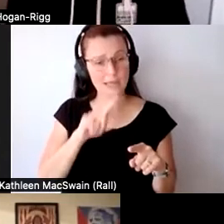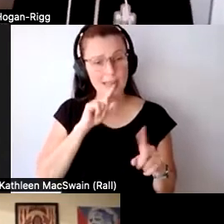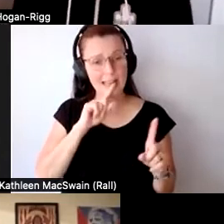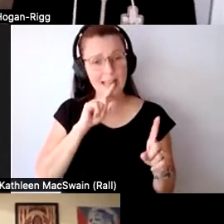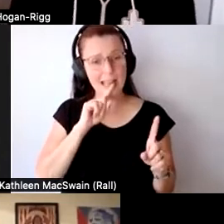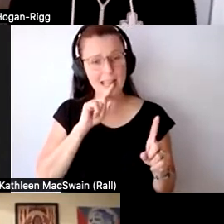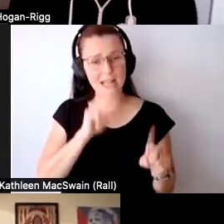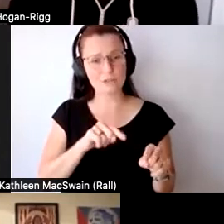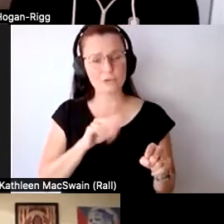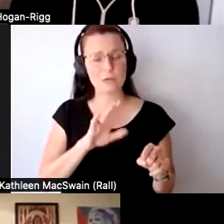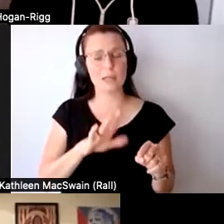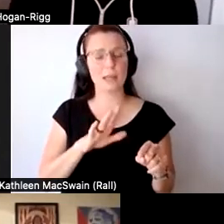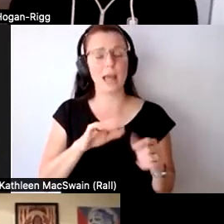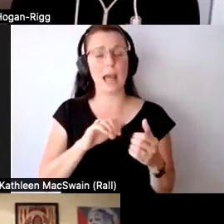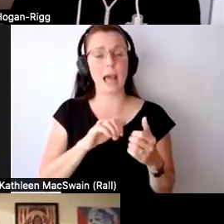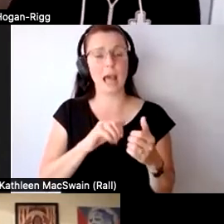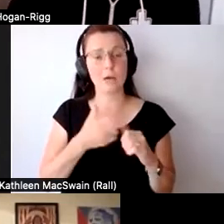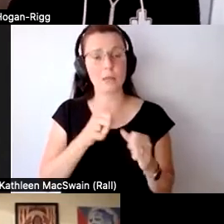your program?